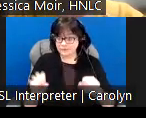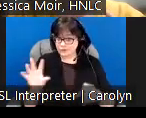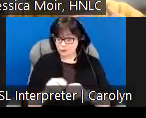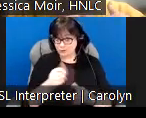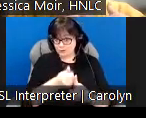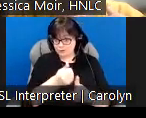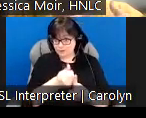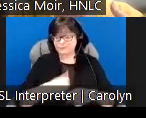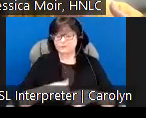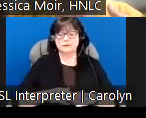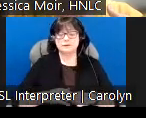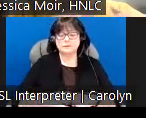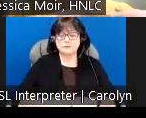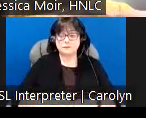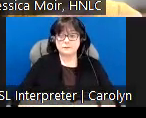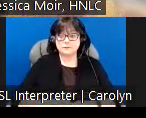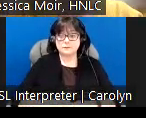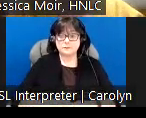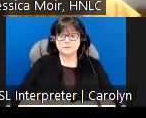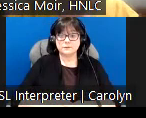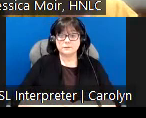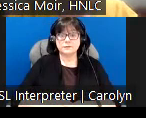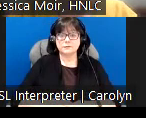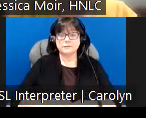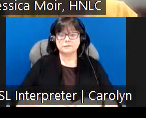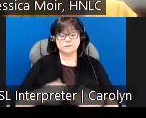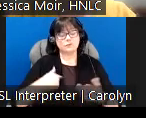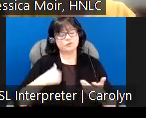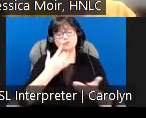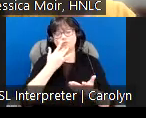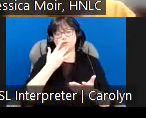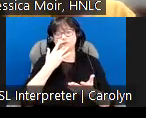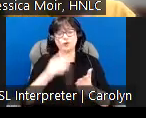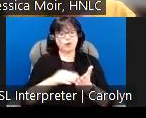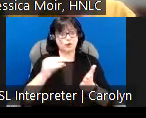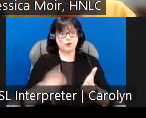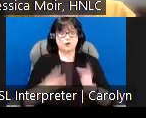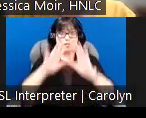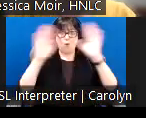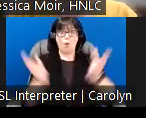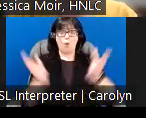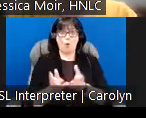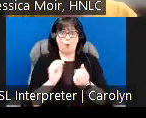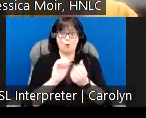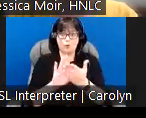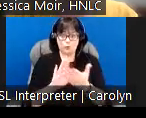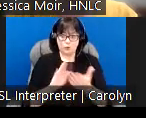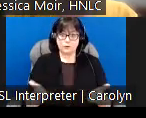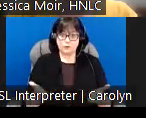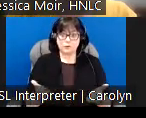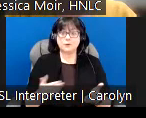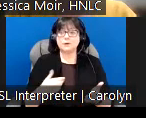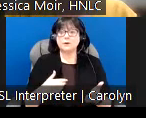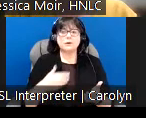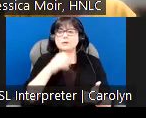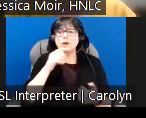And we want to look at our learners holistically So we don't want to just look at what do they